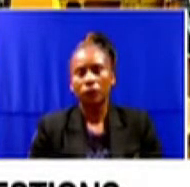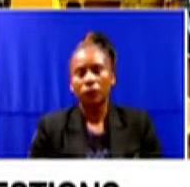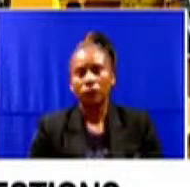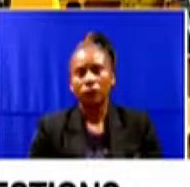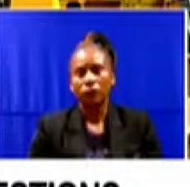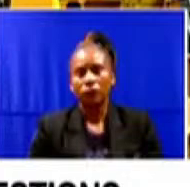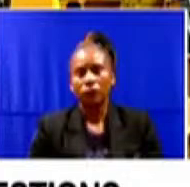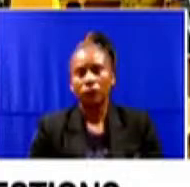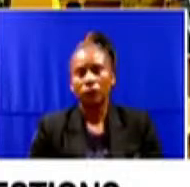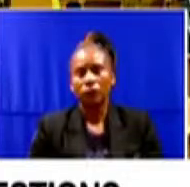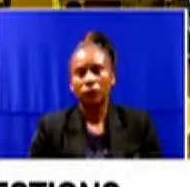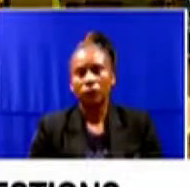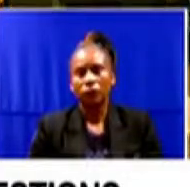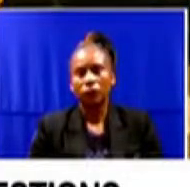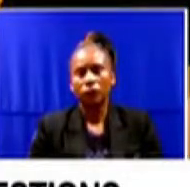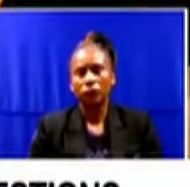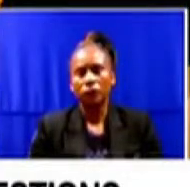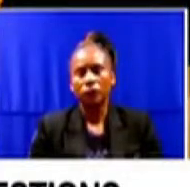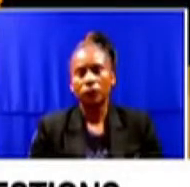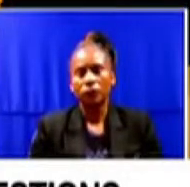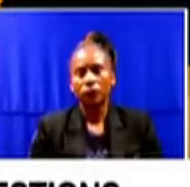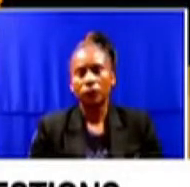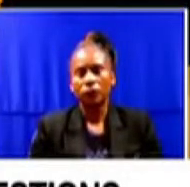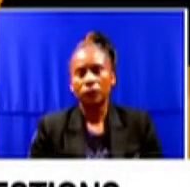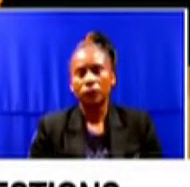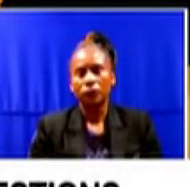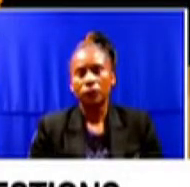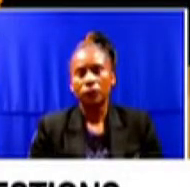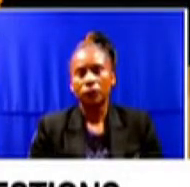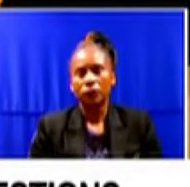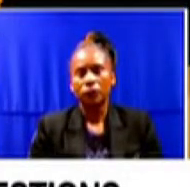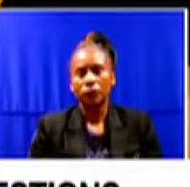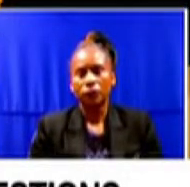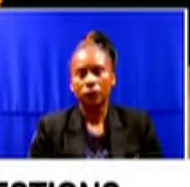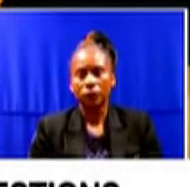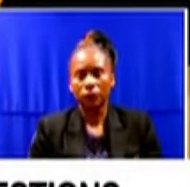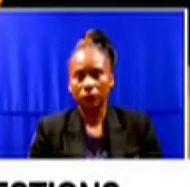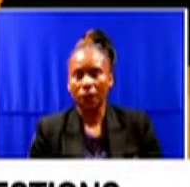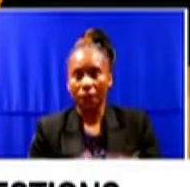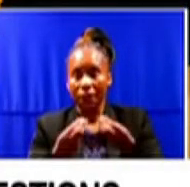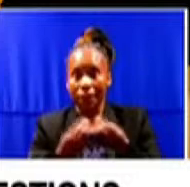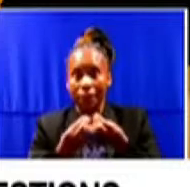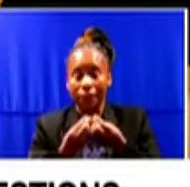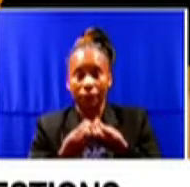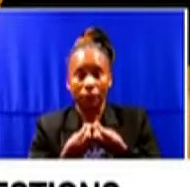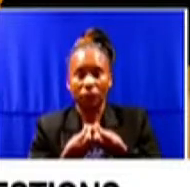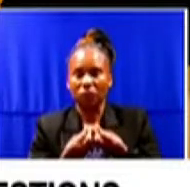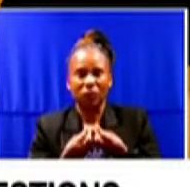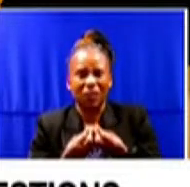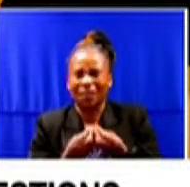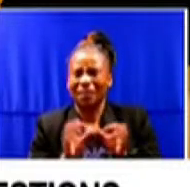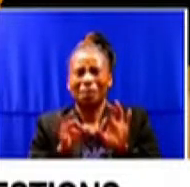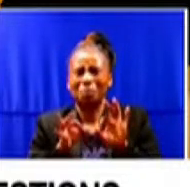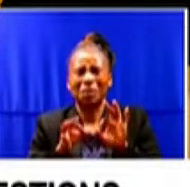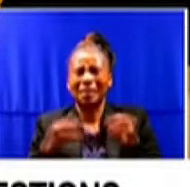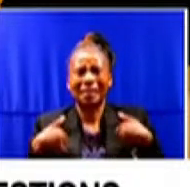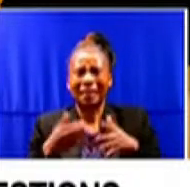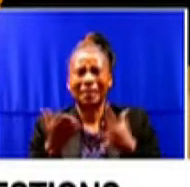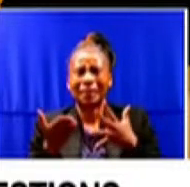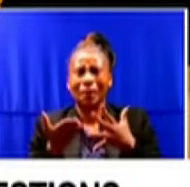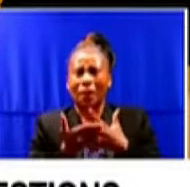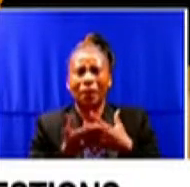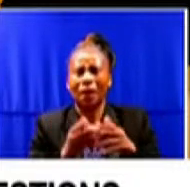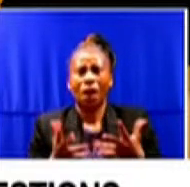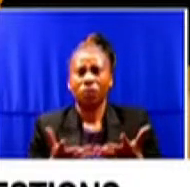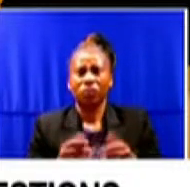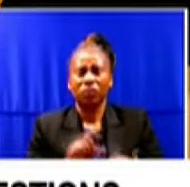is allocated to things that are not foreseen. We have known for more than 12 months now that there is